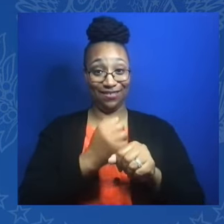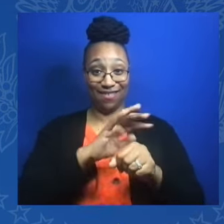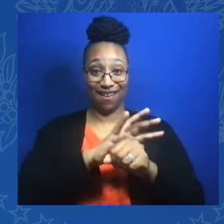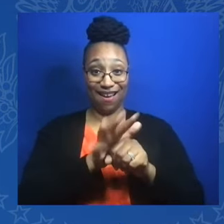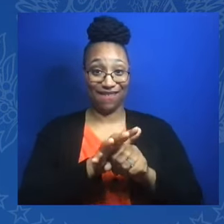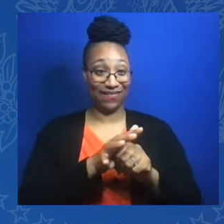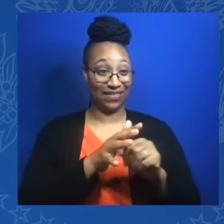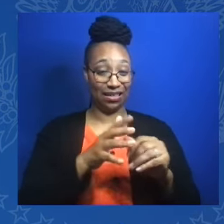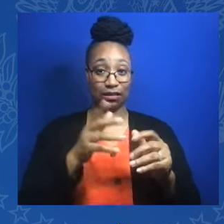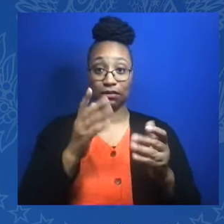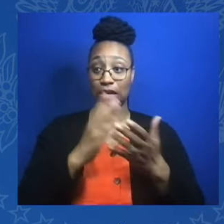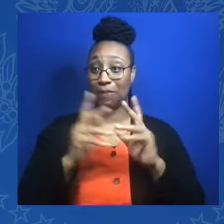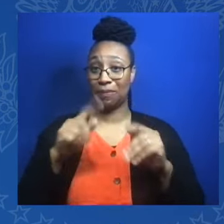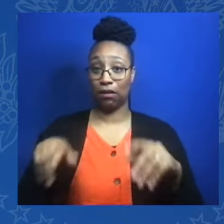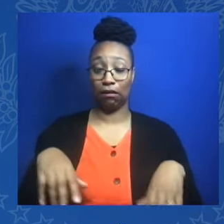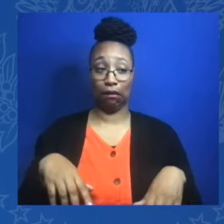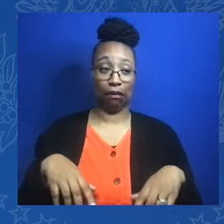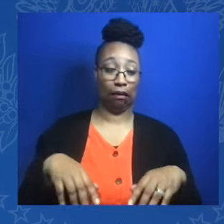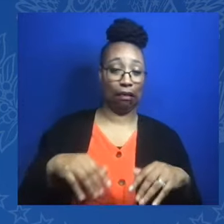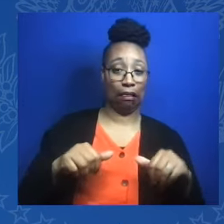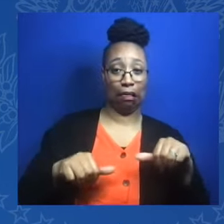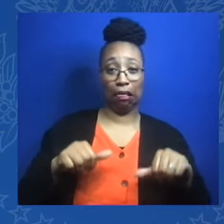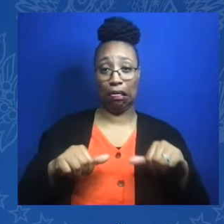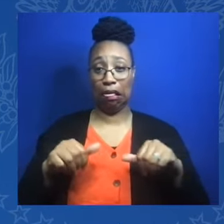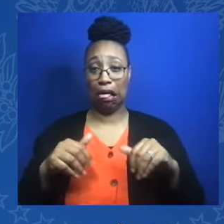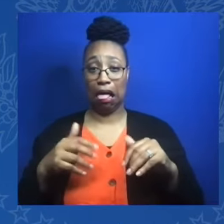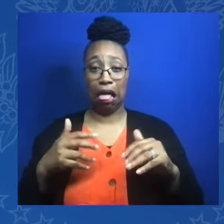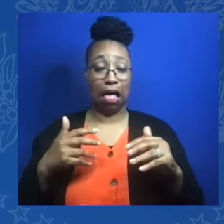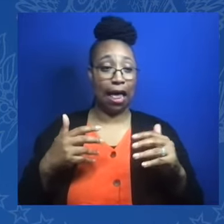things. We sure in hell can.